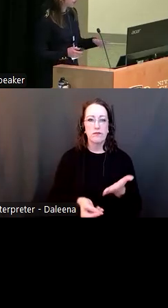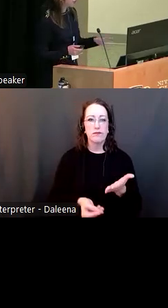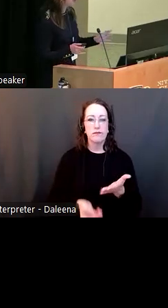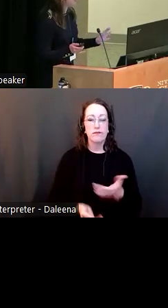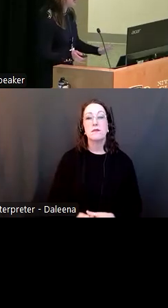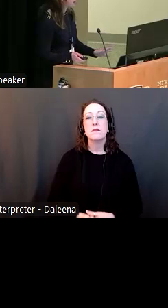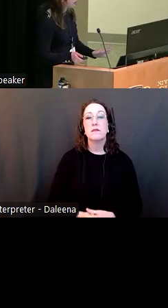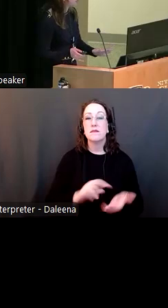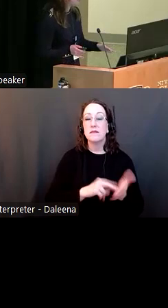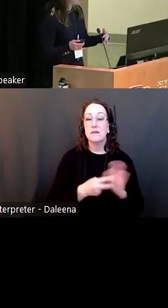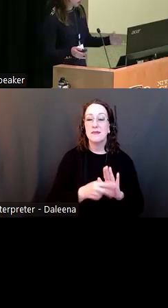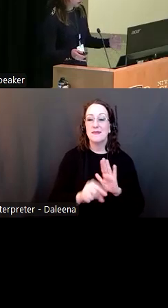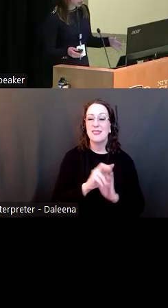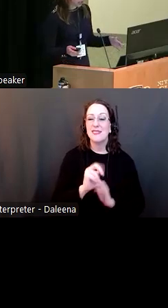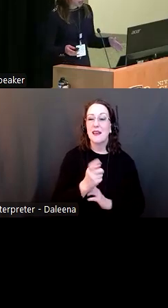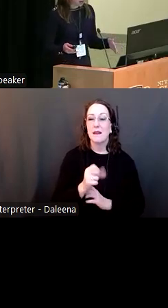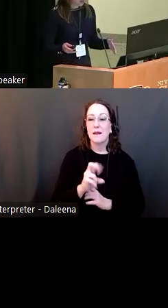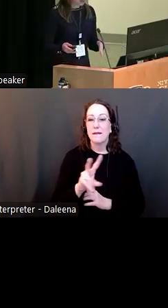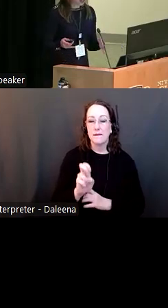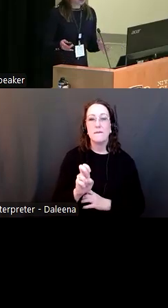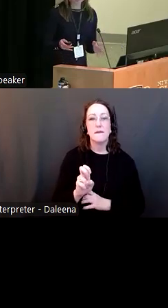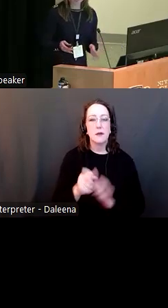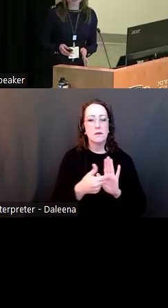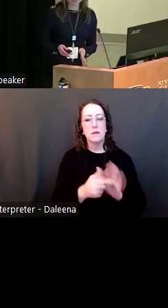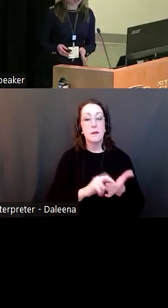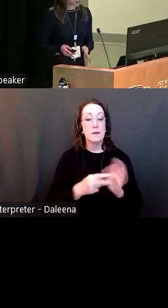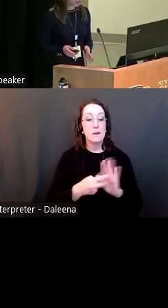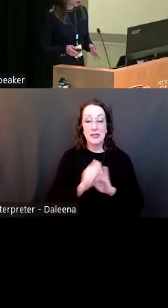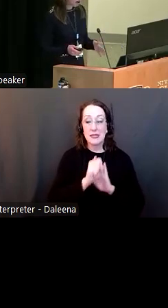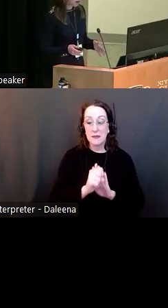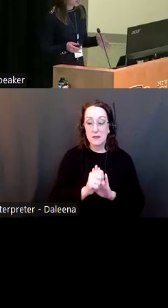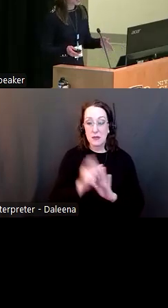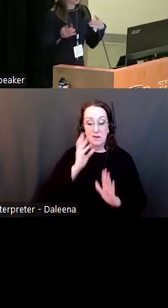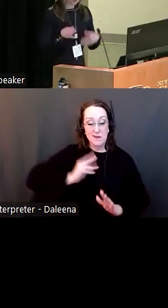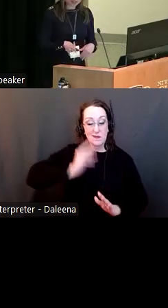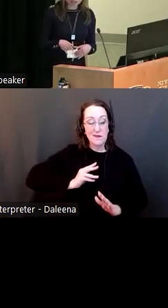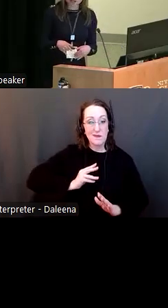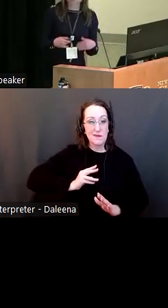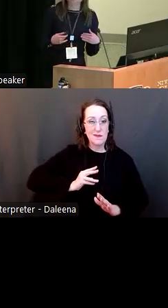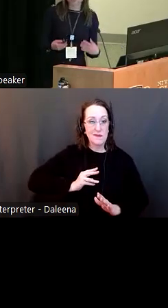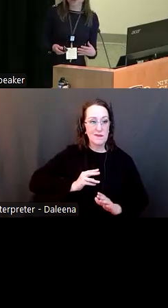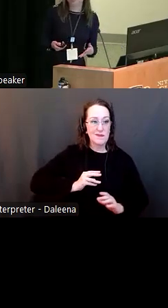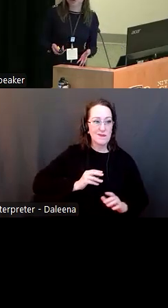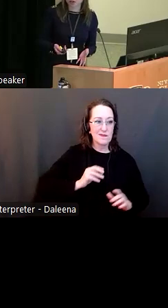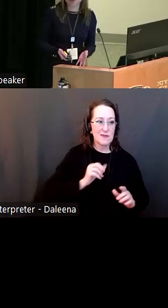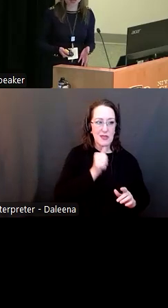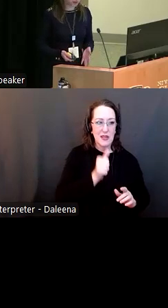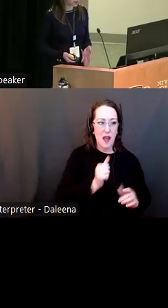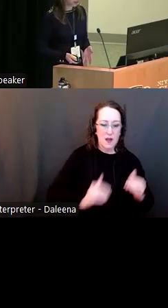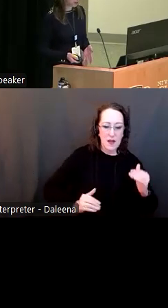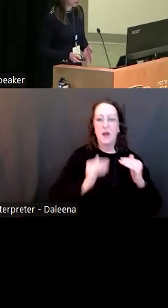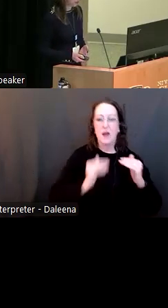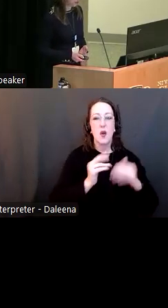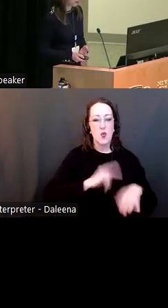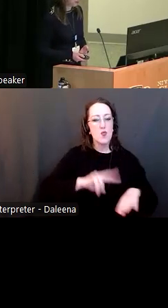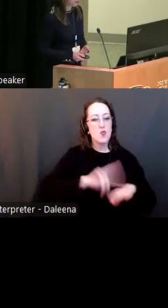Hence the term negative to denote that the symptom experiences are in deficit of normal human